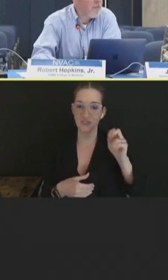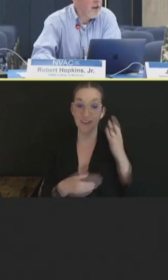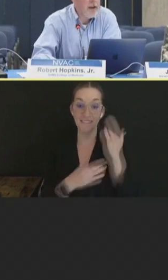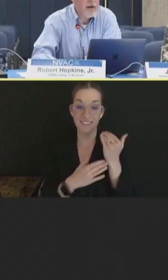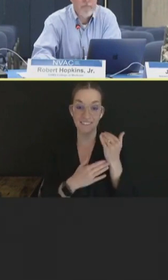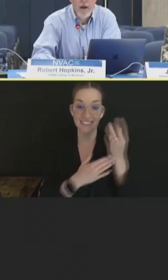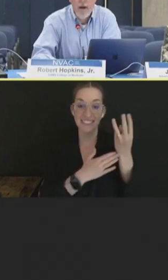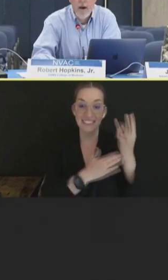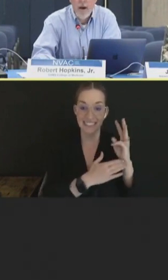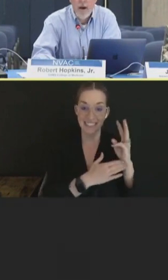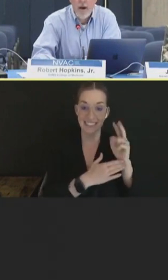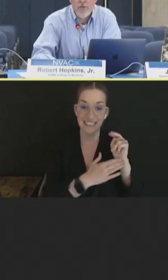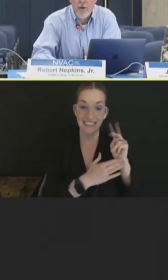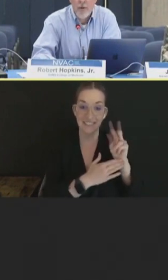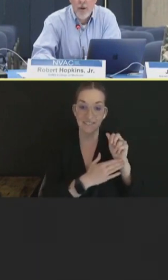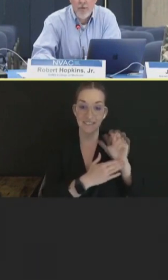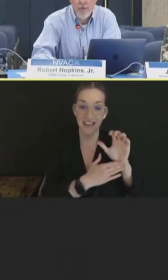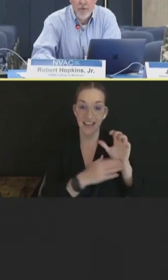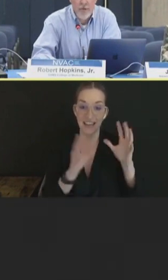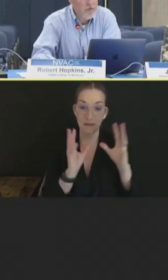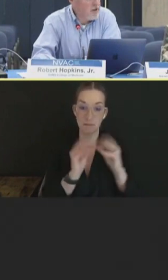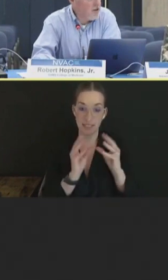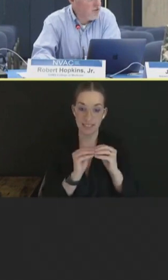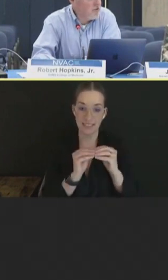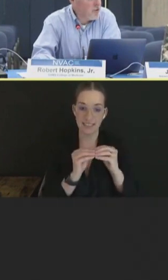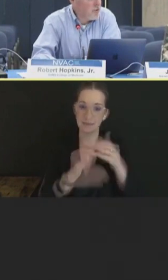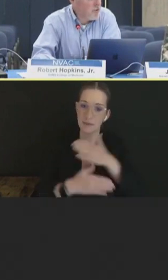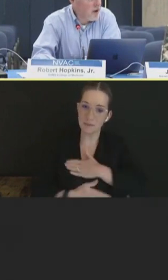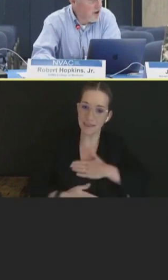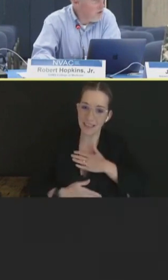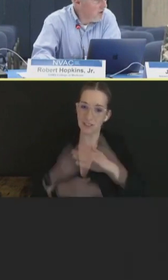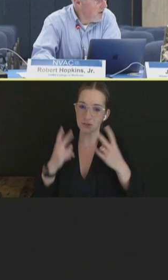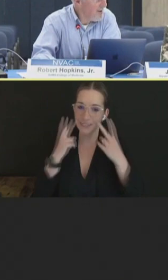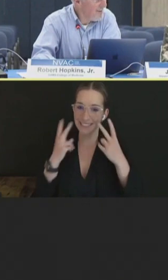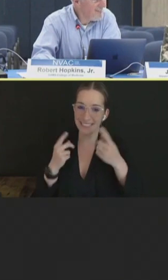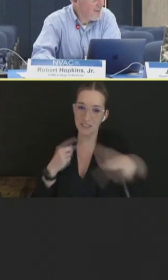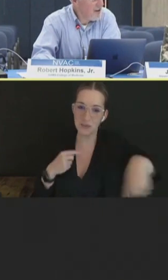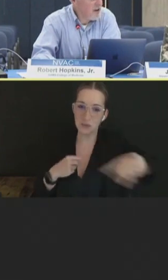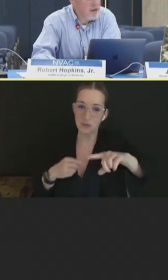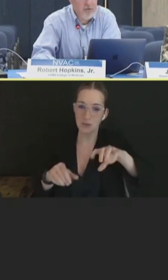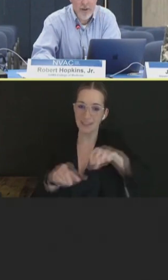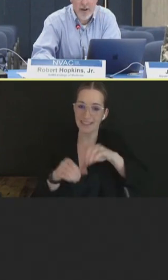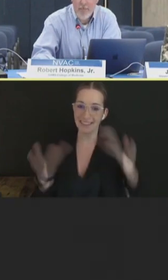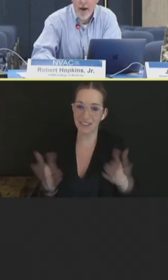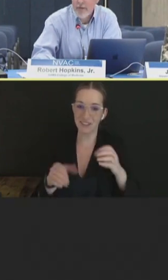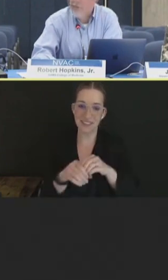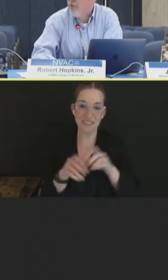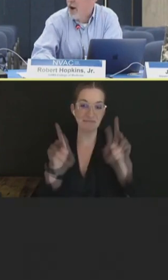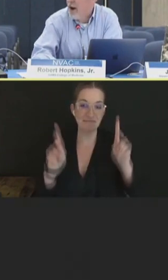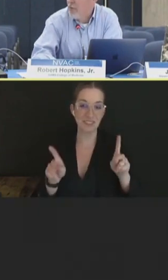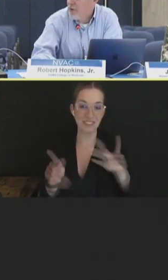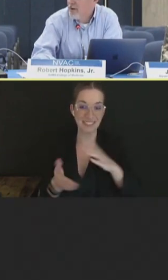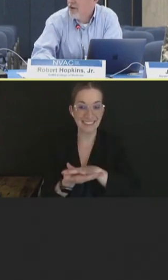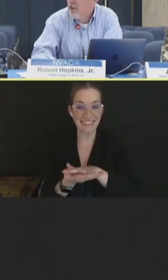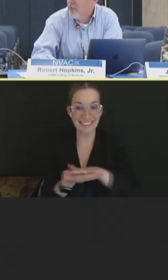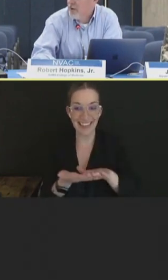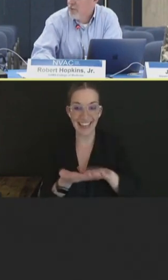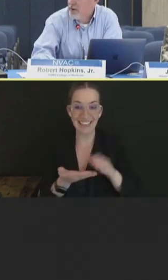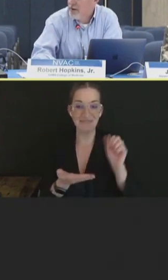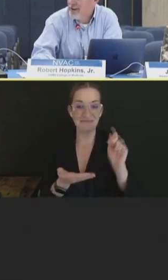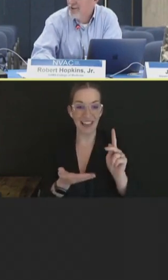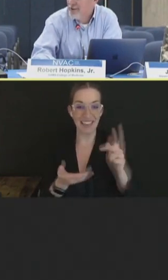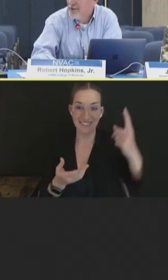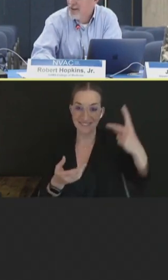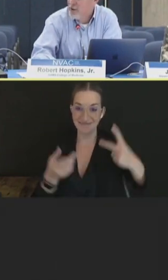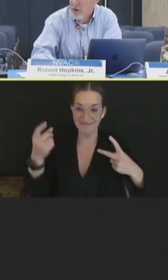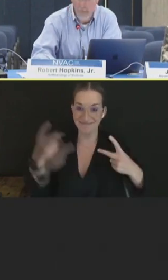NVAC meeting. It's been a pleasure to see those of you that were here today. Nice to get back to hybrid, and hopefully we'll